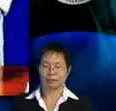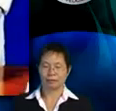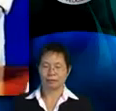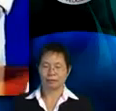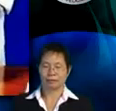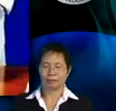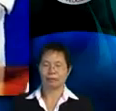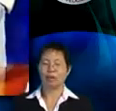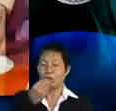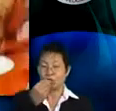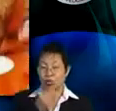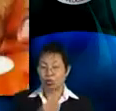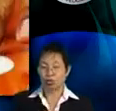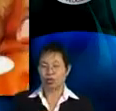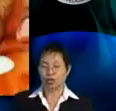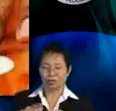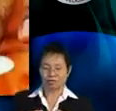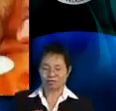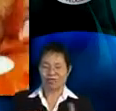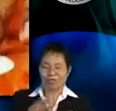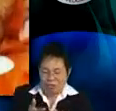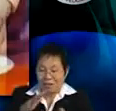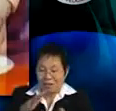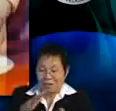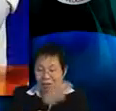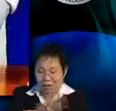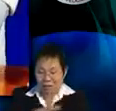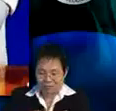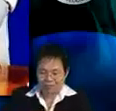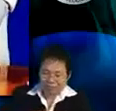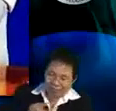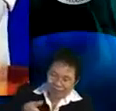Smear some food sample onto a filter paper.